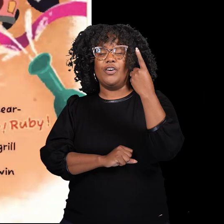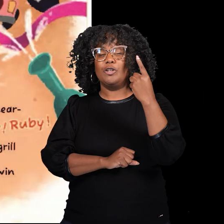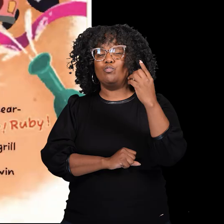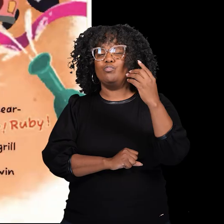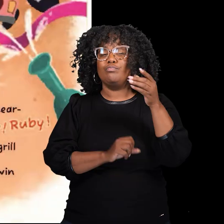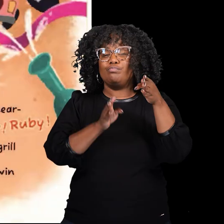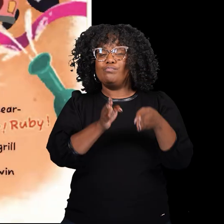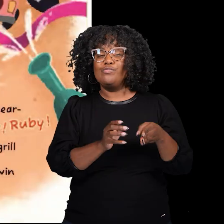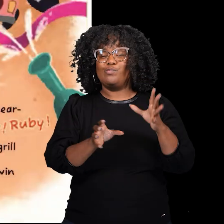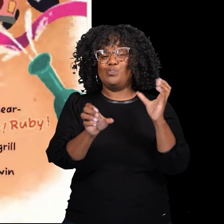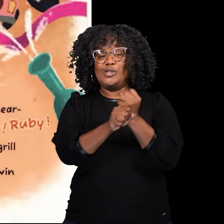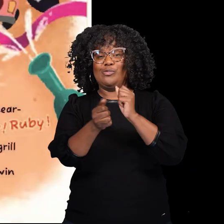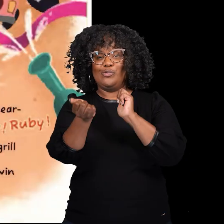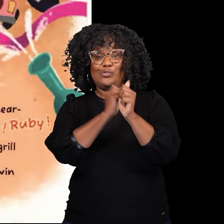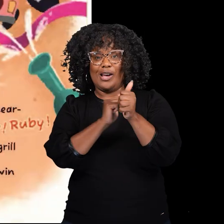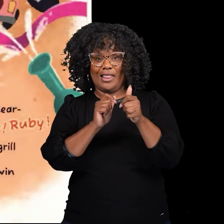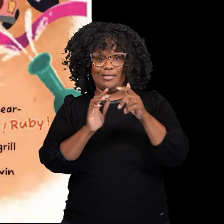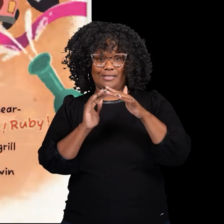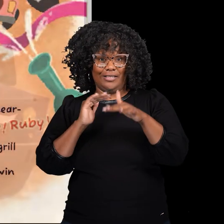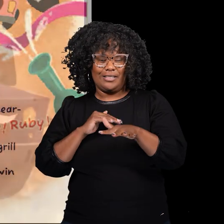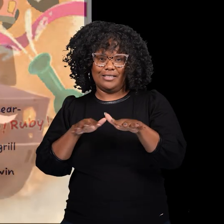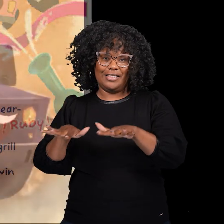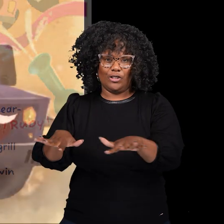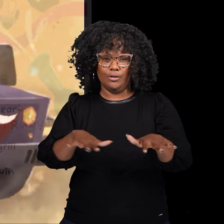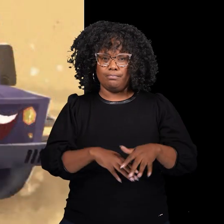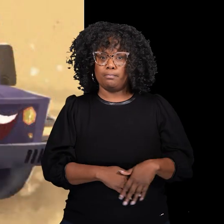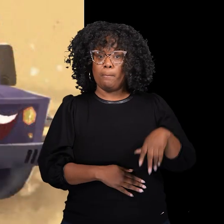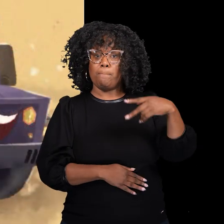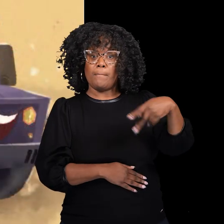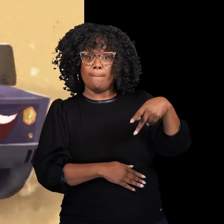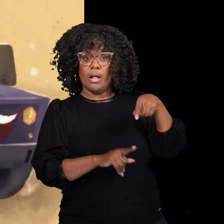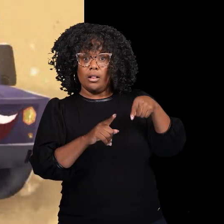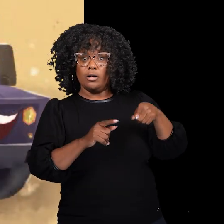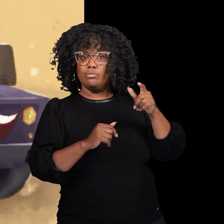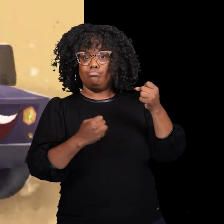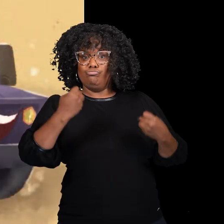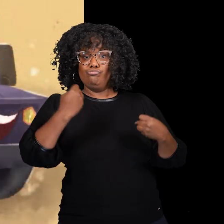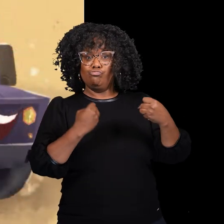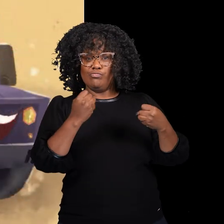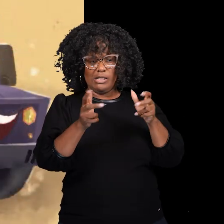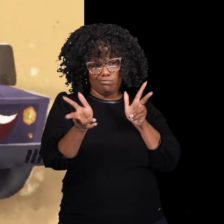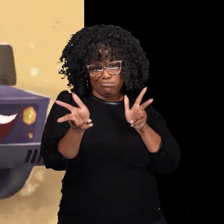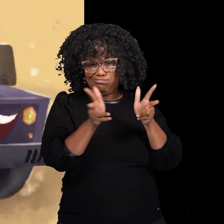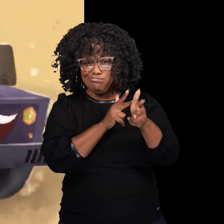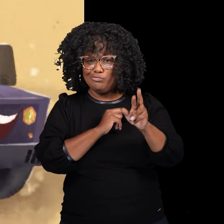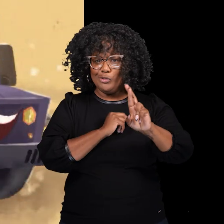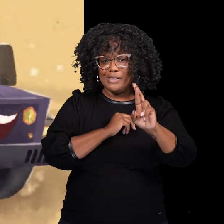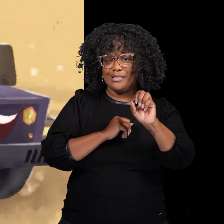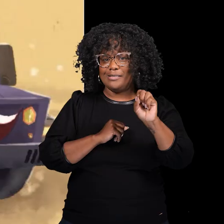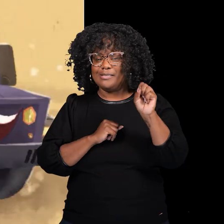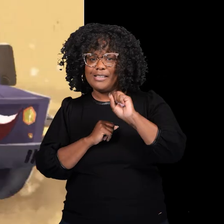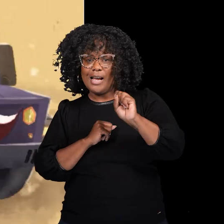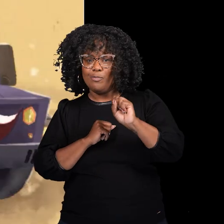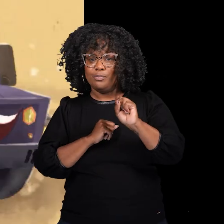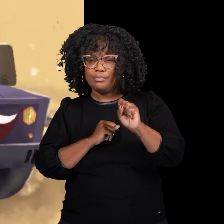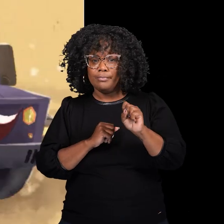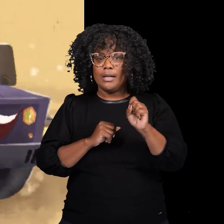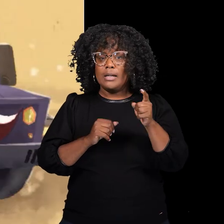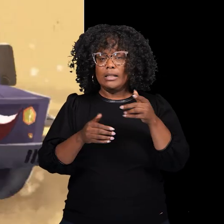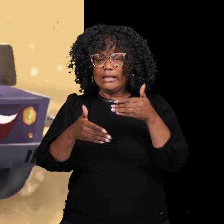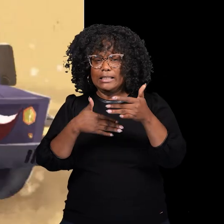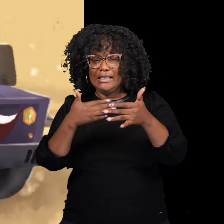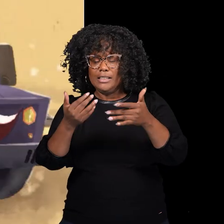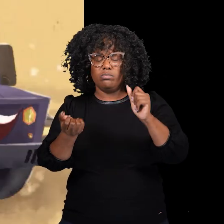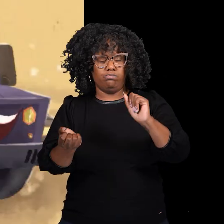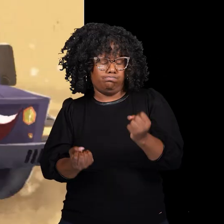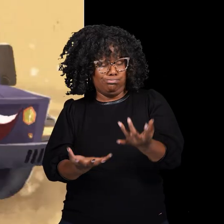rookie to win the rally in the desert. A purple vehicle named Tess races past Ruby and Scout, kicking up a big cloud of